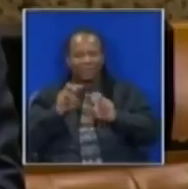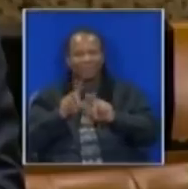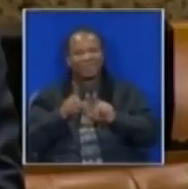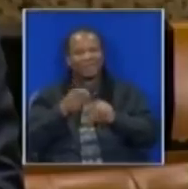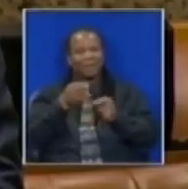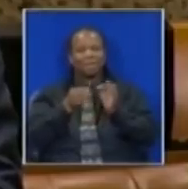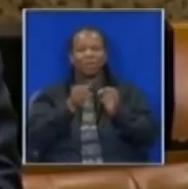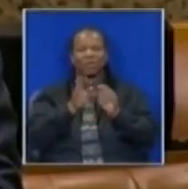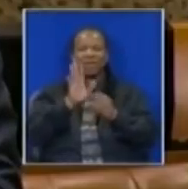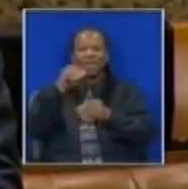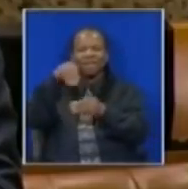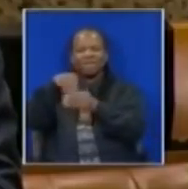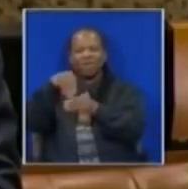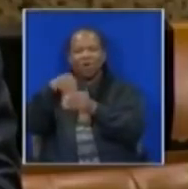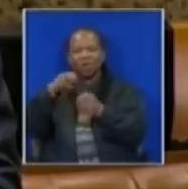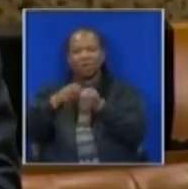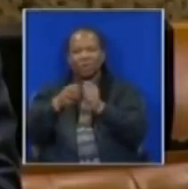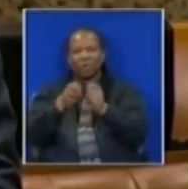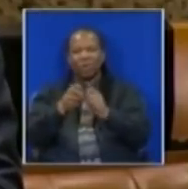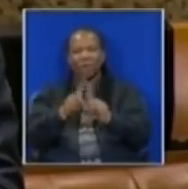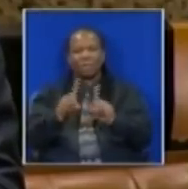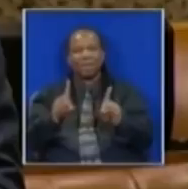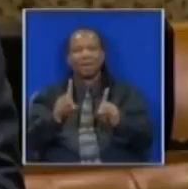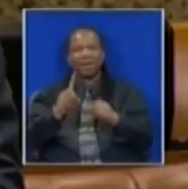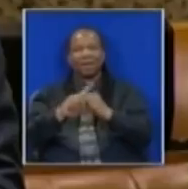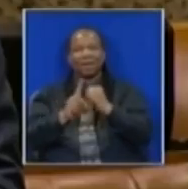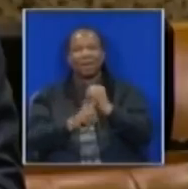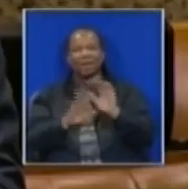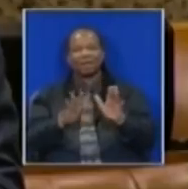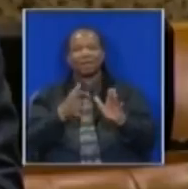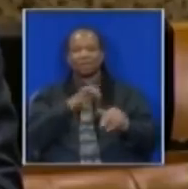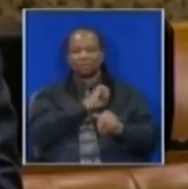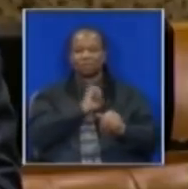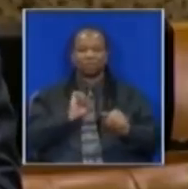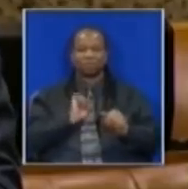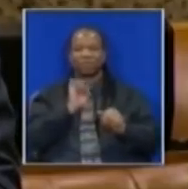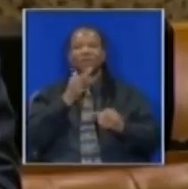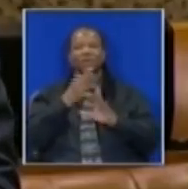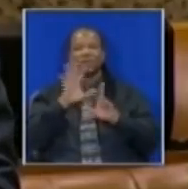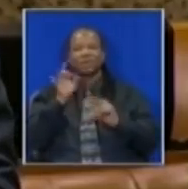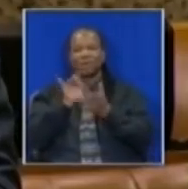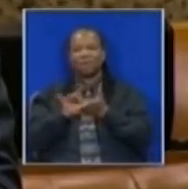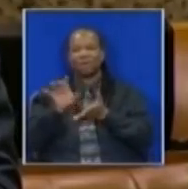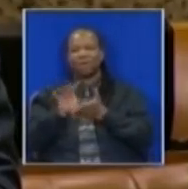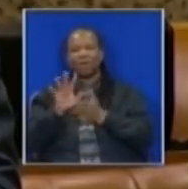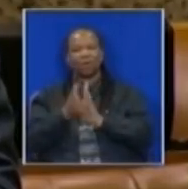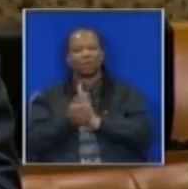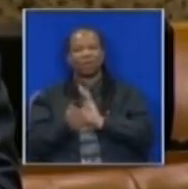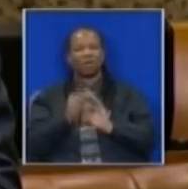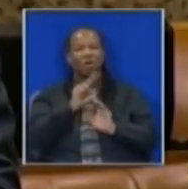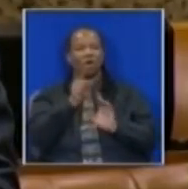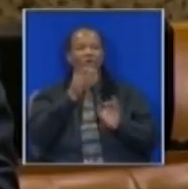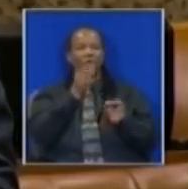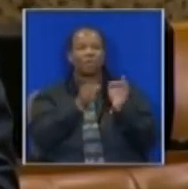this time it's going to be a case of if the ANC say no, they're going to have some serious explaining to do to Judge Zondo why they're willing